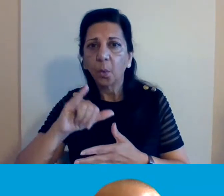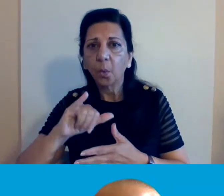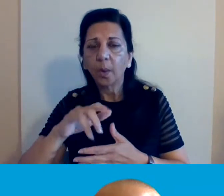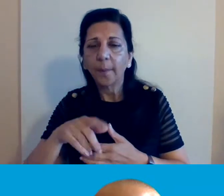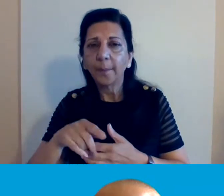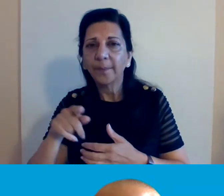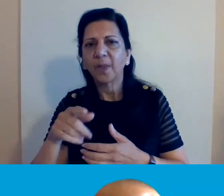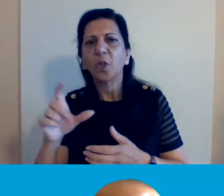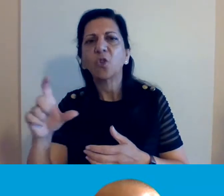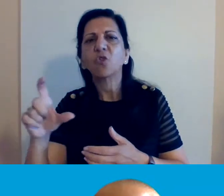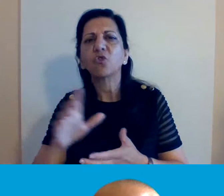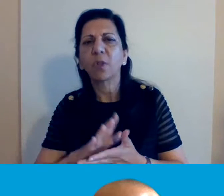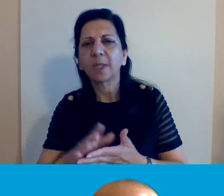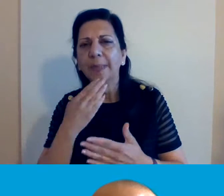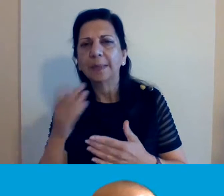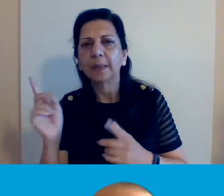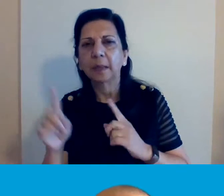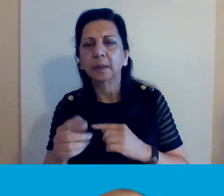Chris.